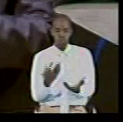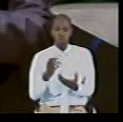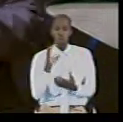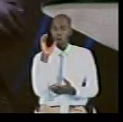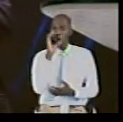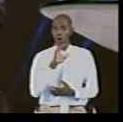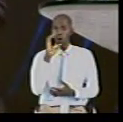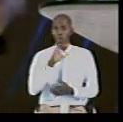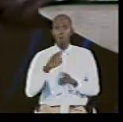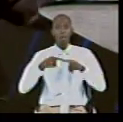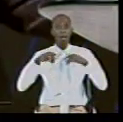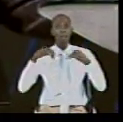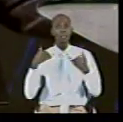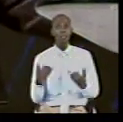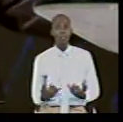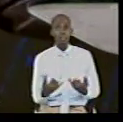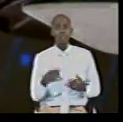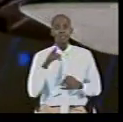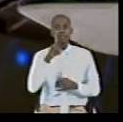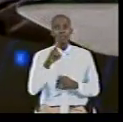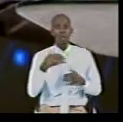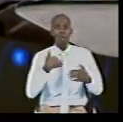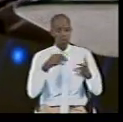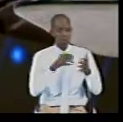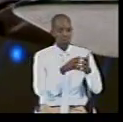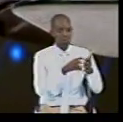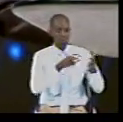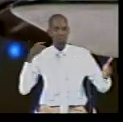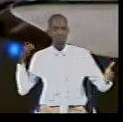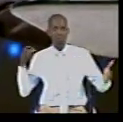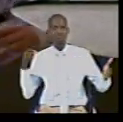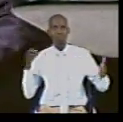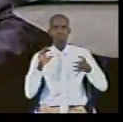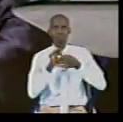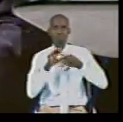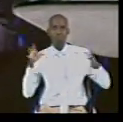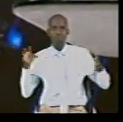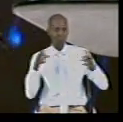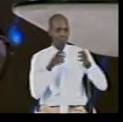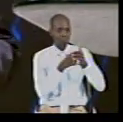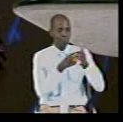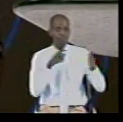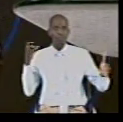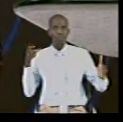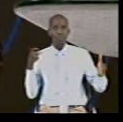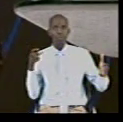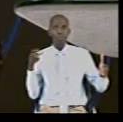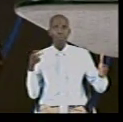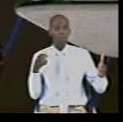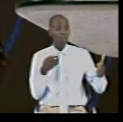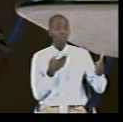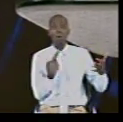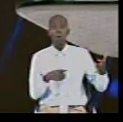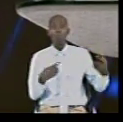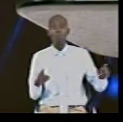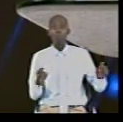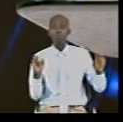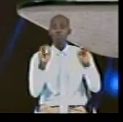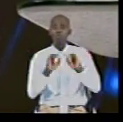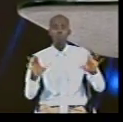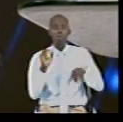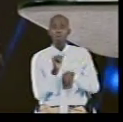now you disable the connection. When you disable the connection, nothing works. No